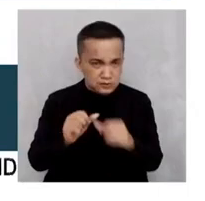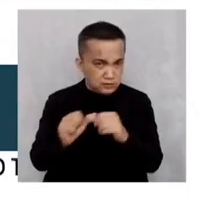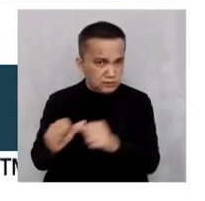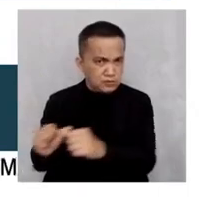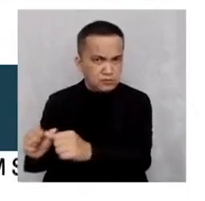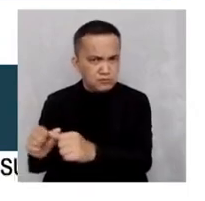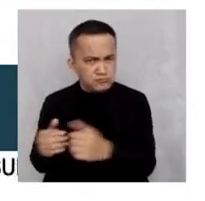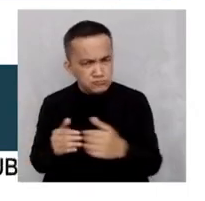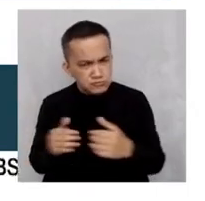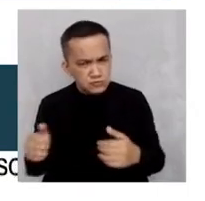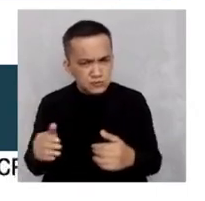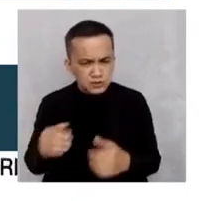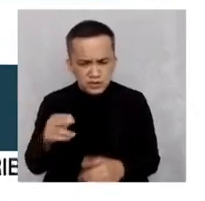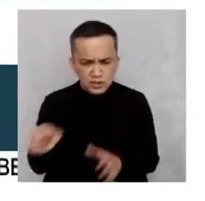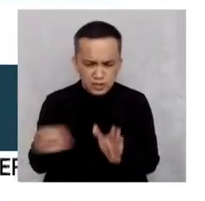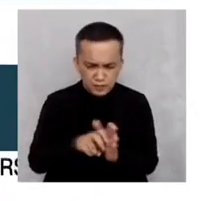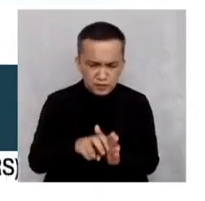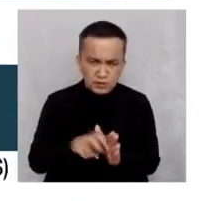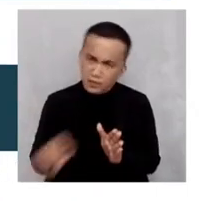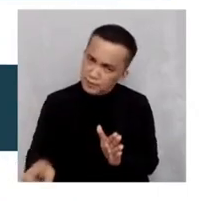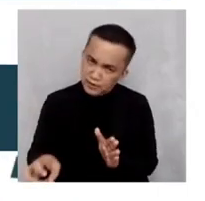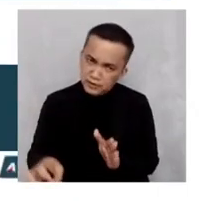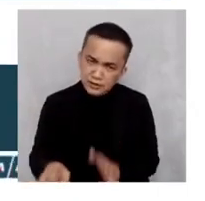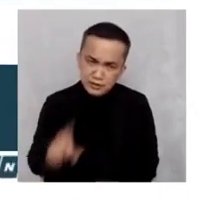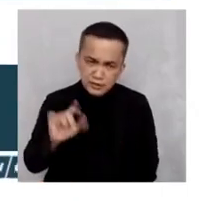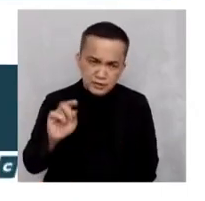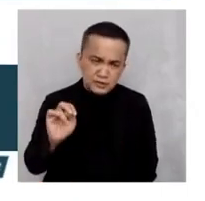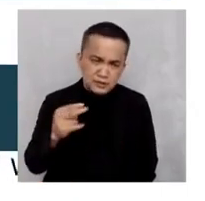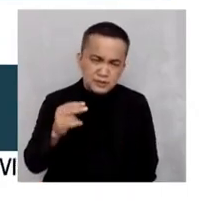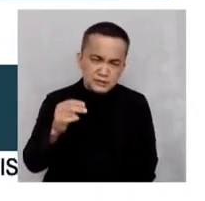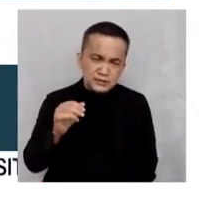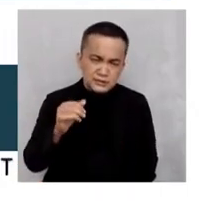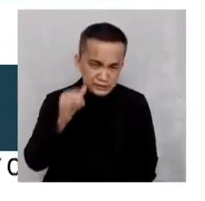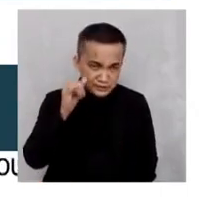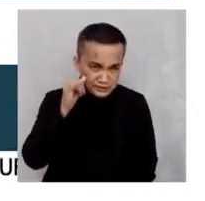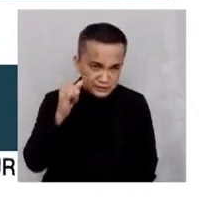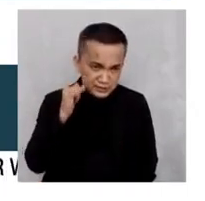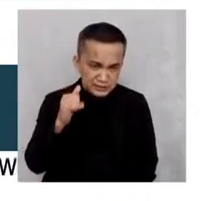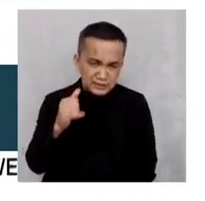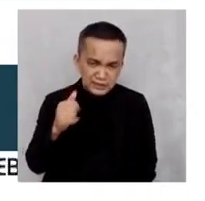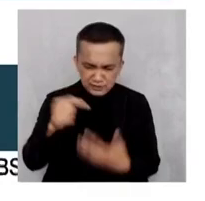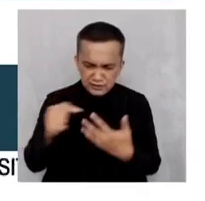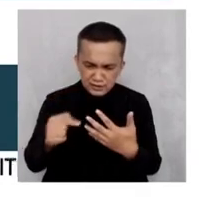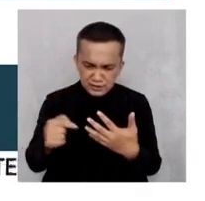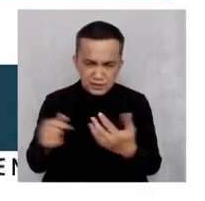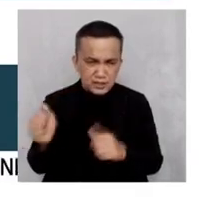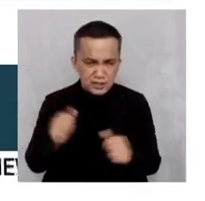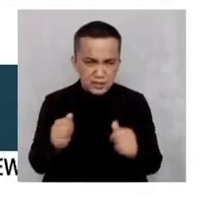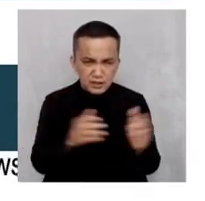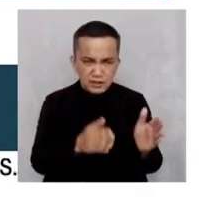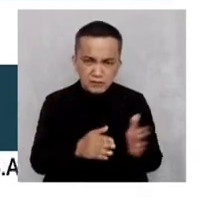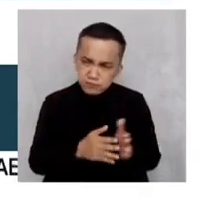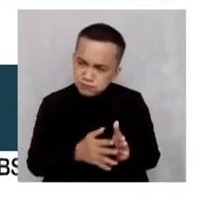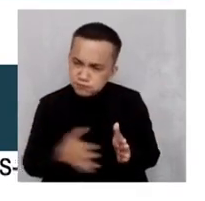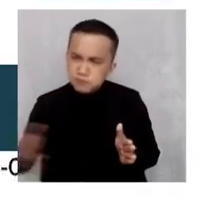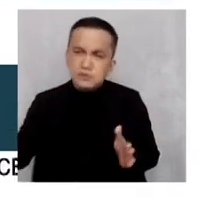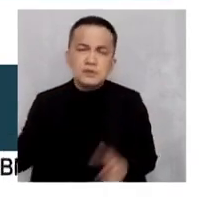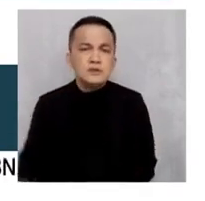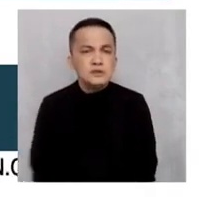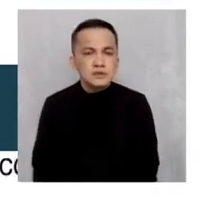They have the hop on, hop off that was launched just yesterday. They also have other activities planned.